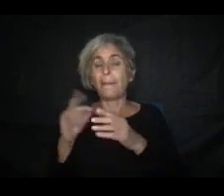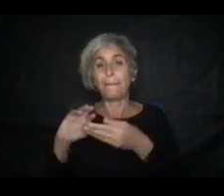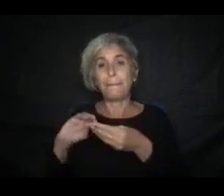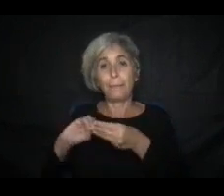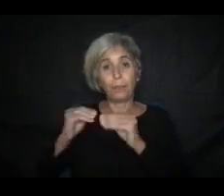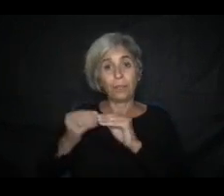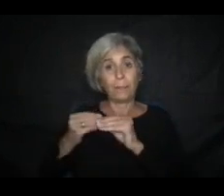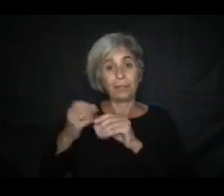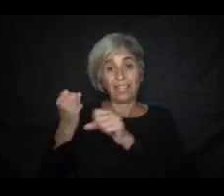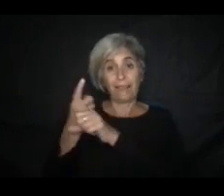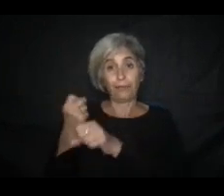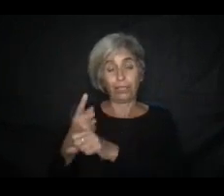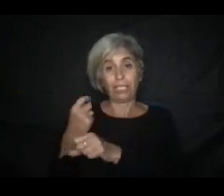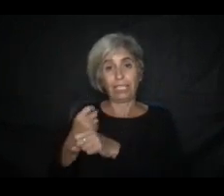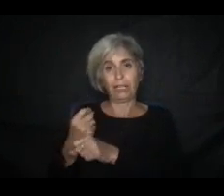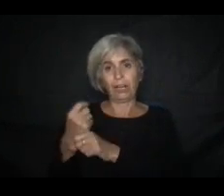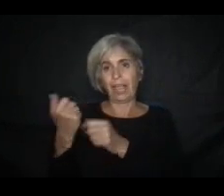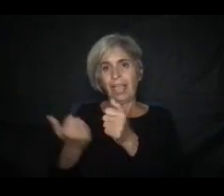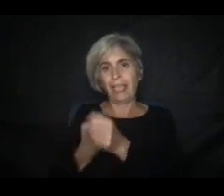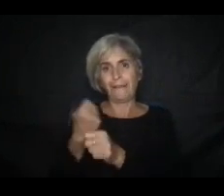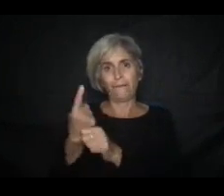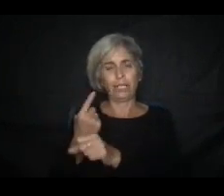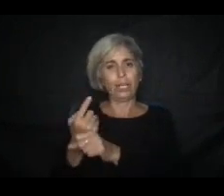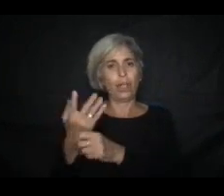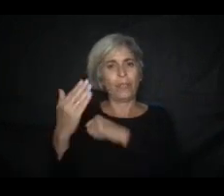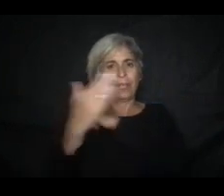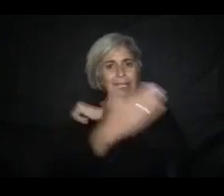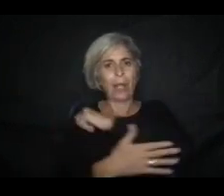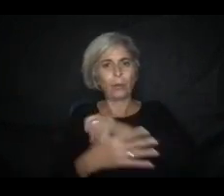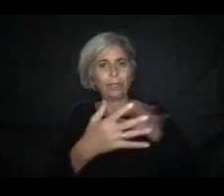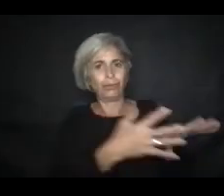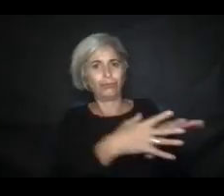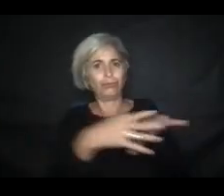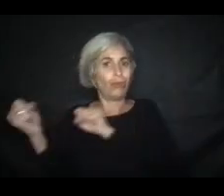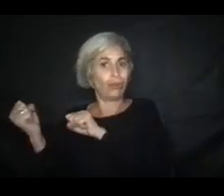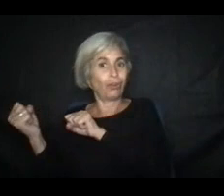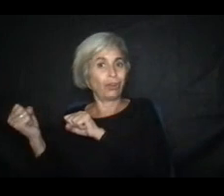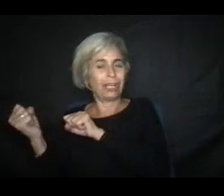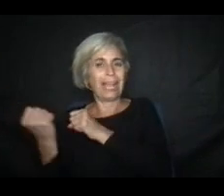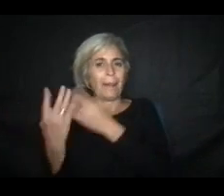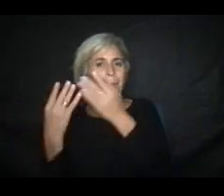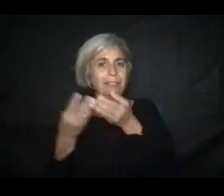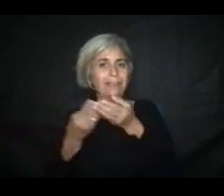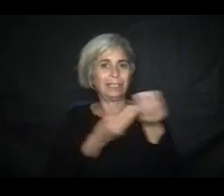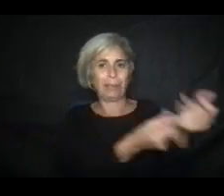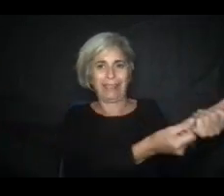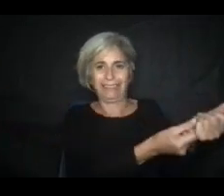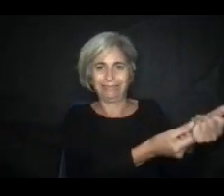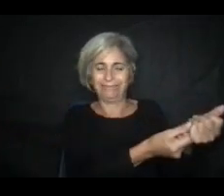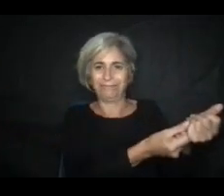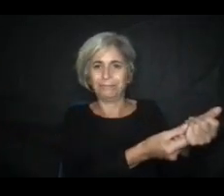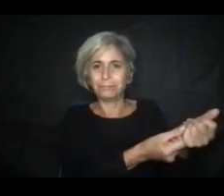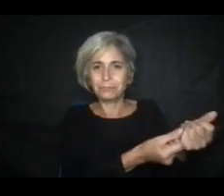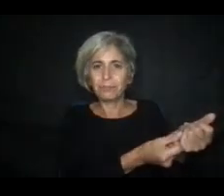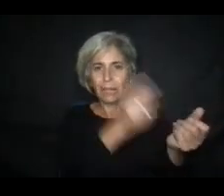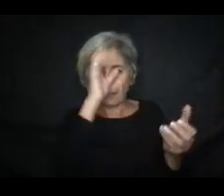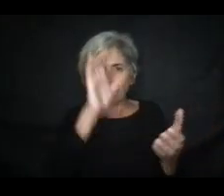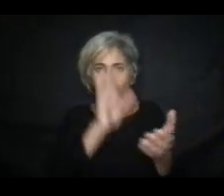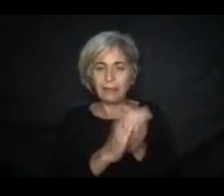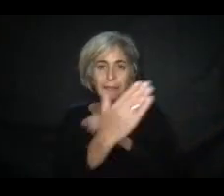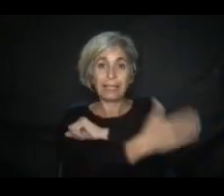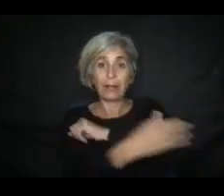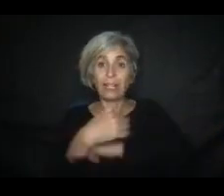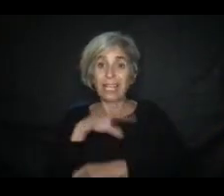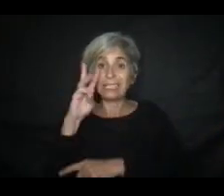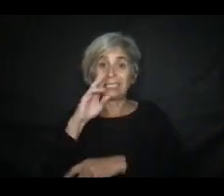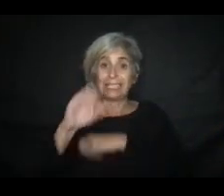year, get each year how much the county took and how much they spent, because I believe the county has 6